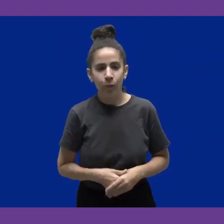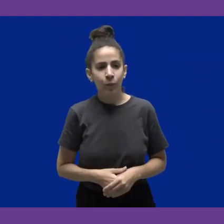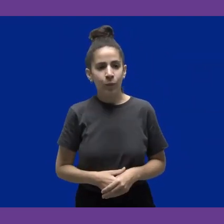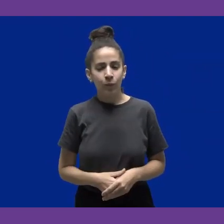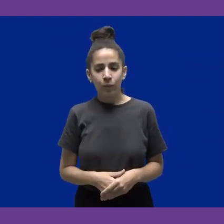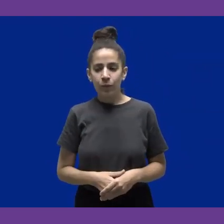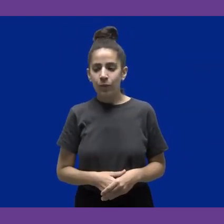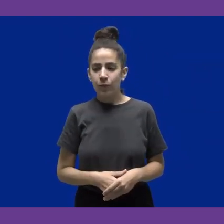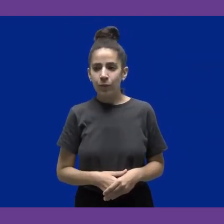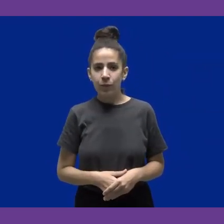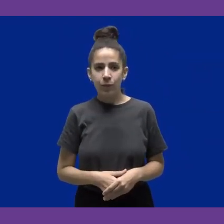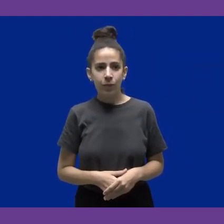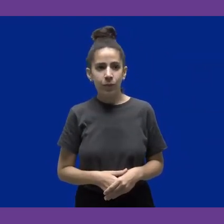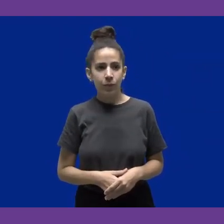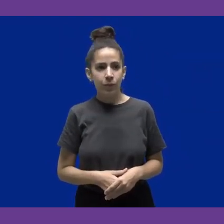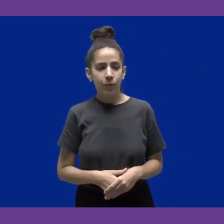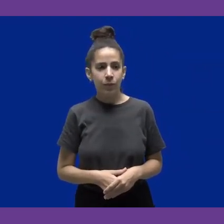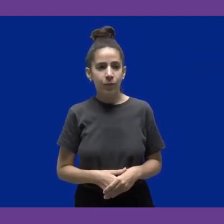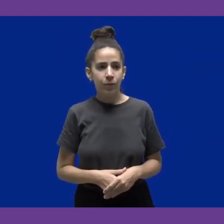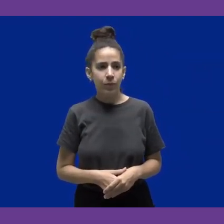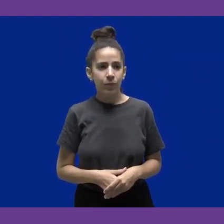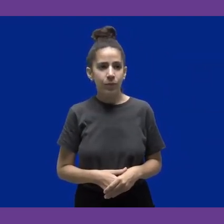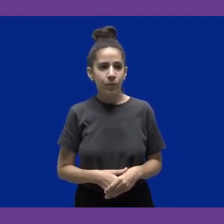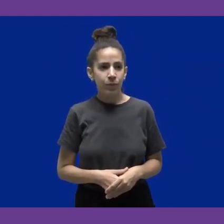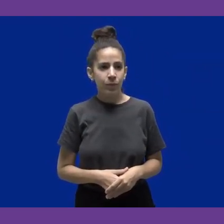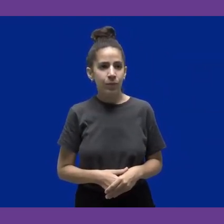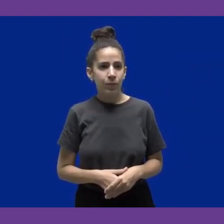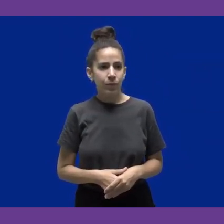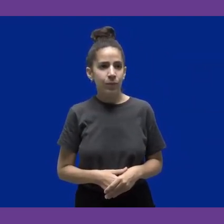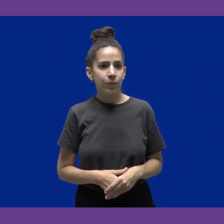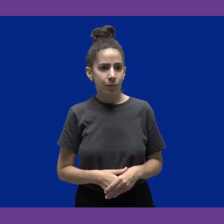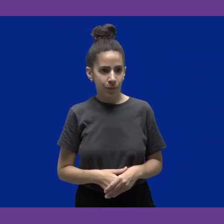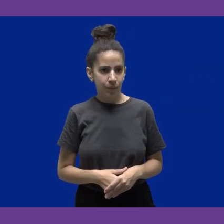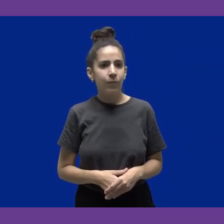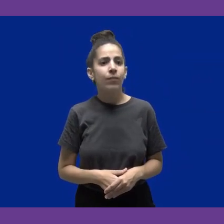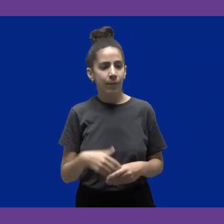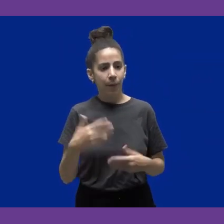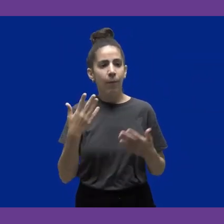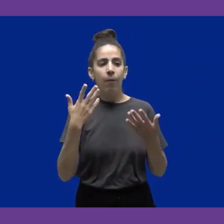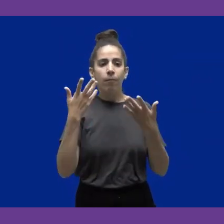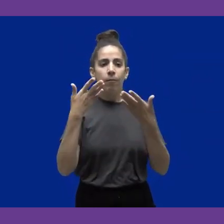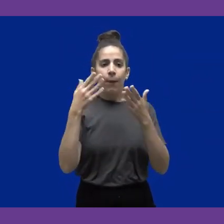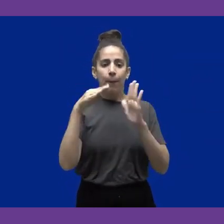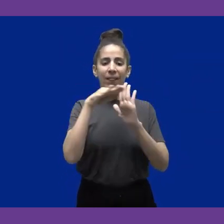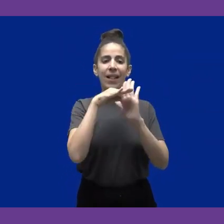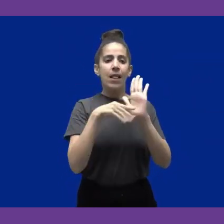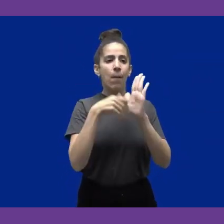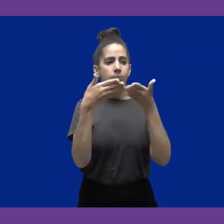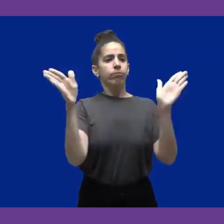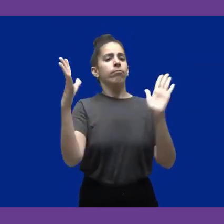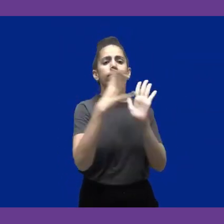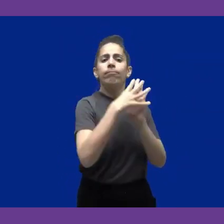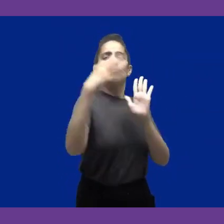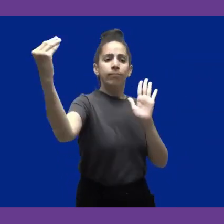this is about understandable principle. How does it relate to visual media, especially in relation to blind